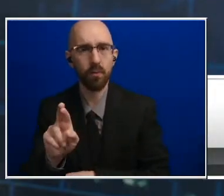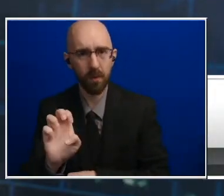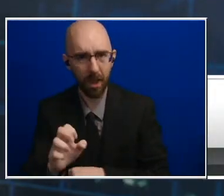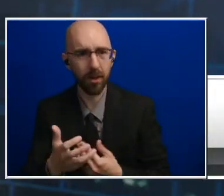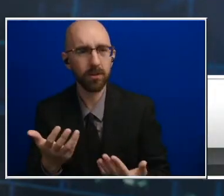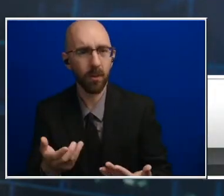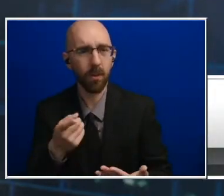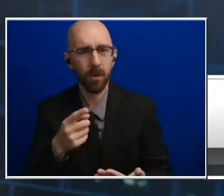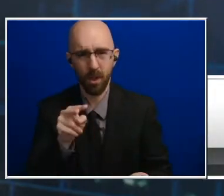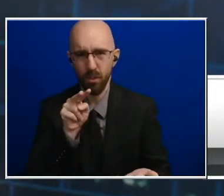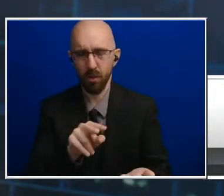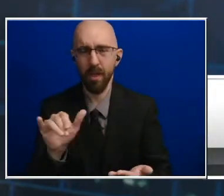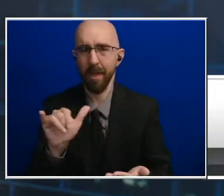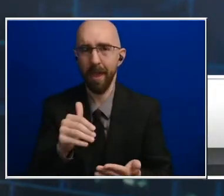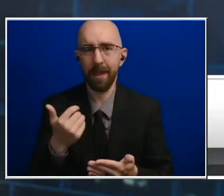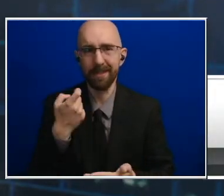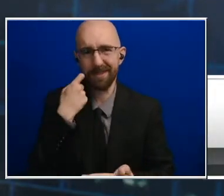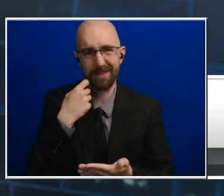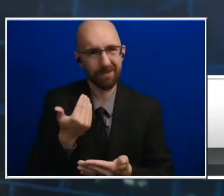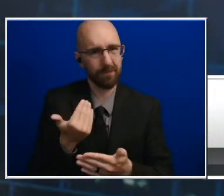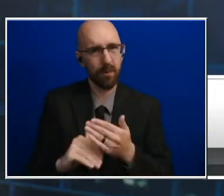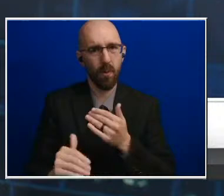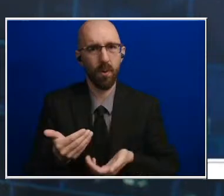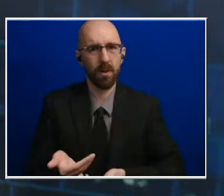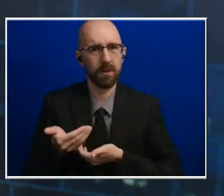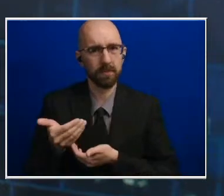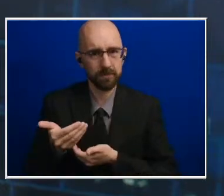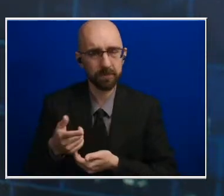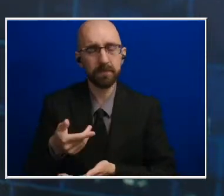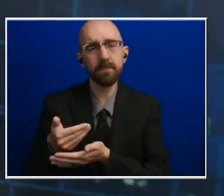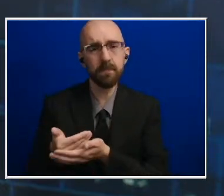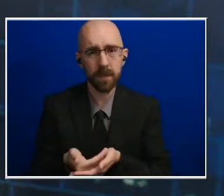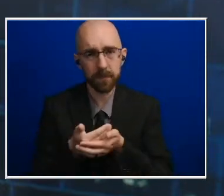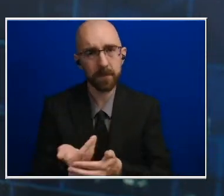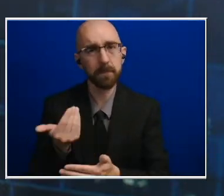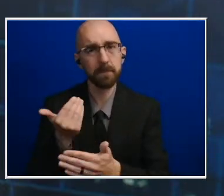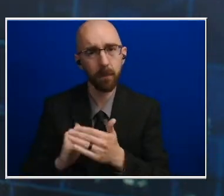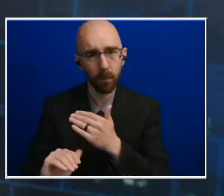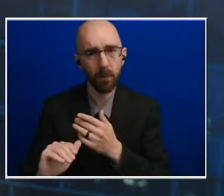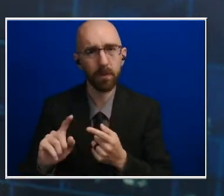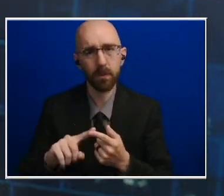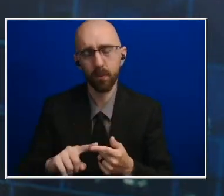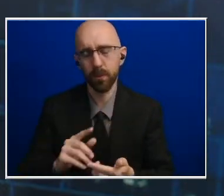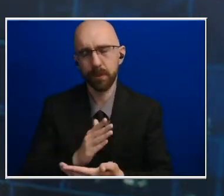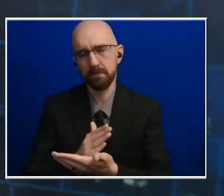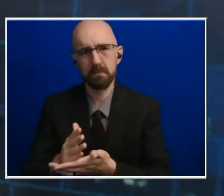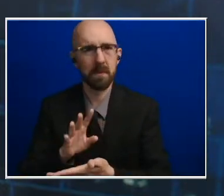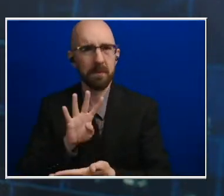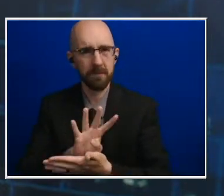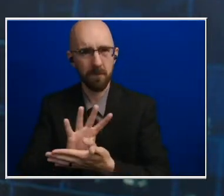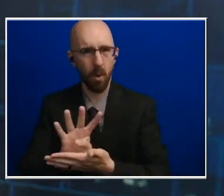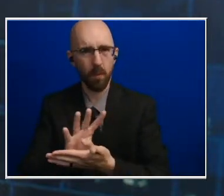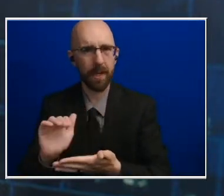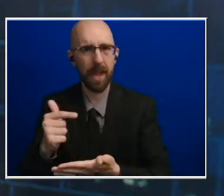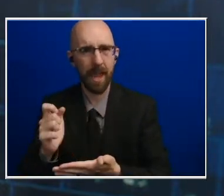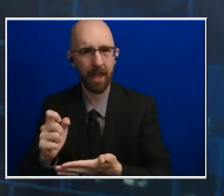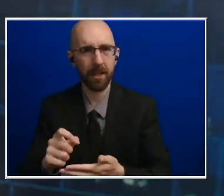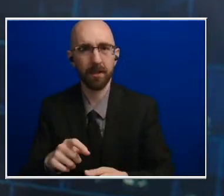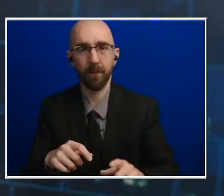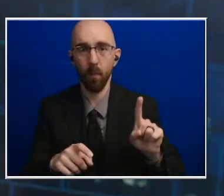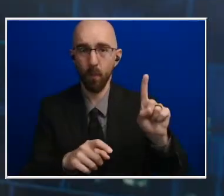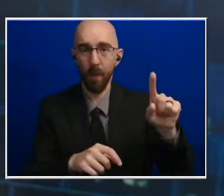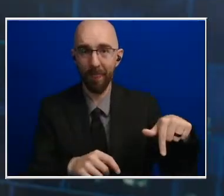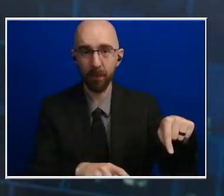like newborns, so babies that are born to up to 4 weeks of age, it's about 1 in 1,000 babies will